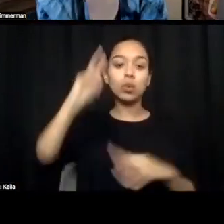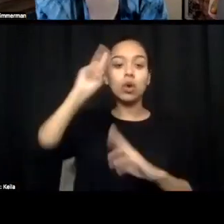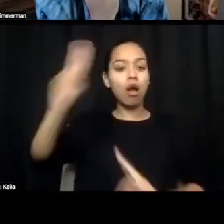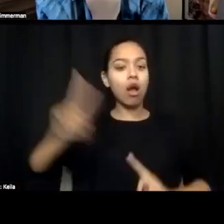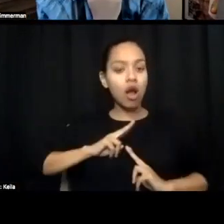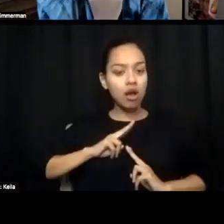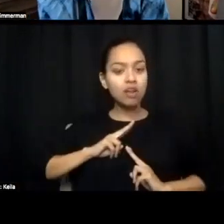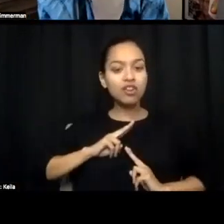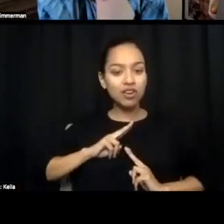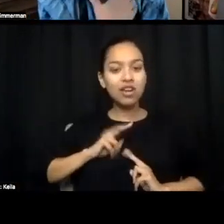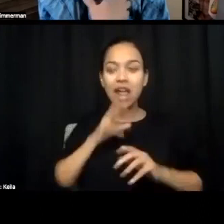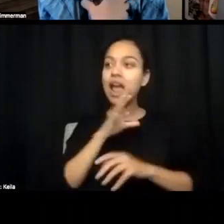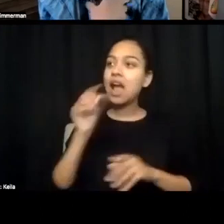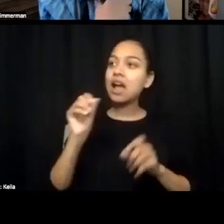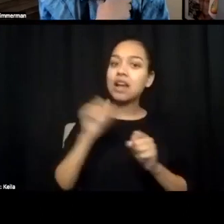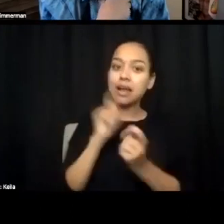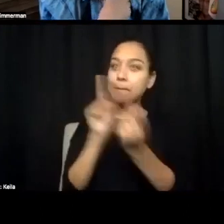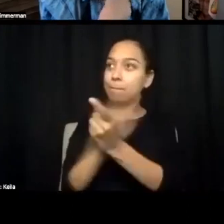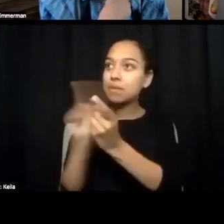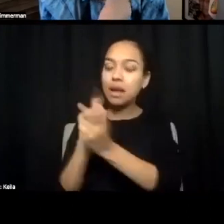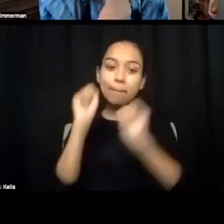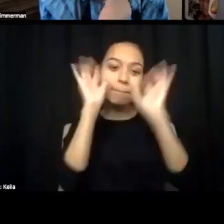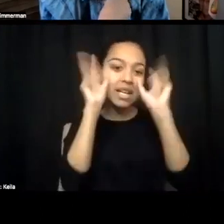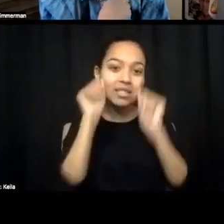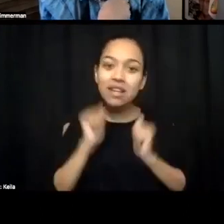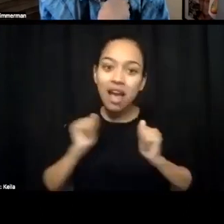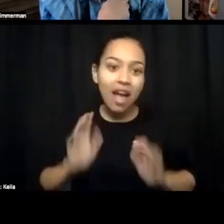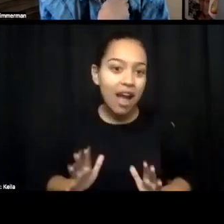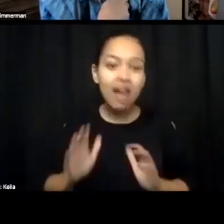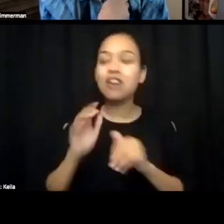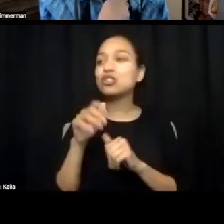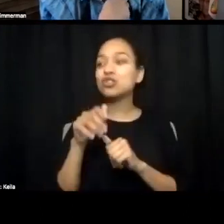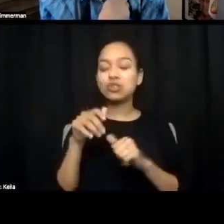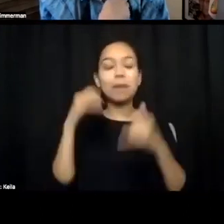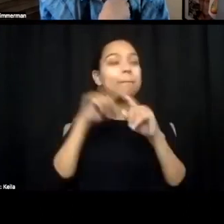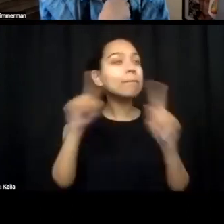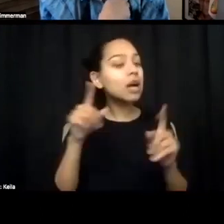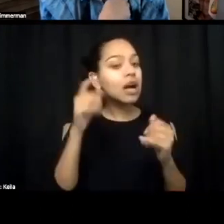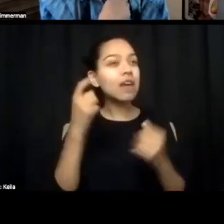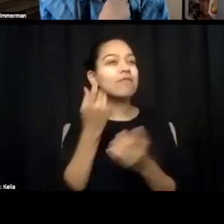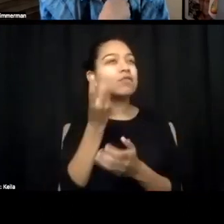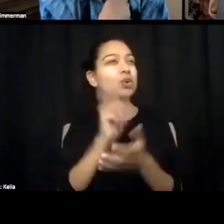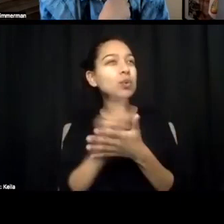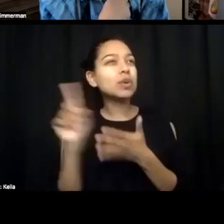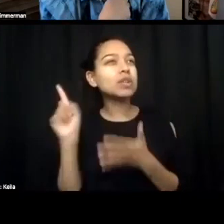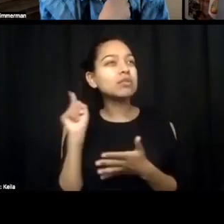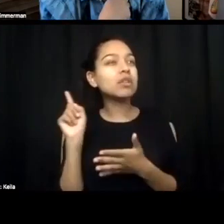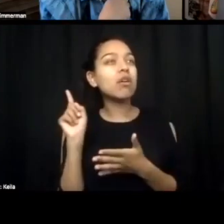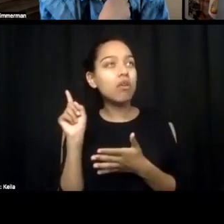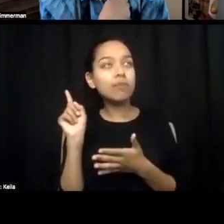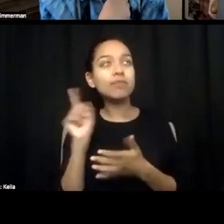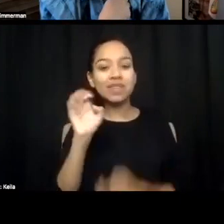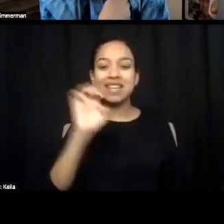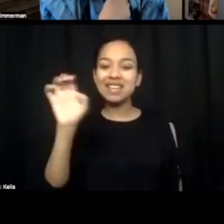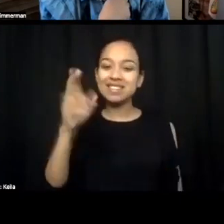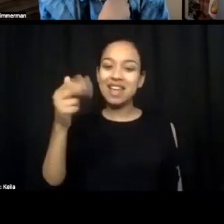meet wonderful actors and act in it, but also now it was done a few weeks ago in East Hampton, New